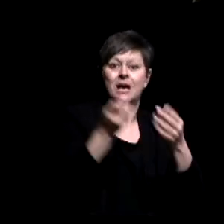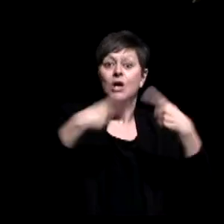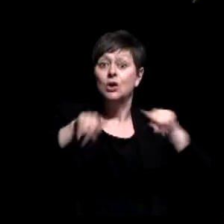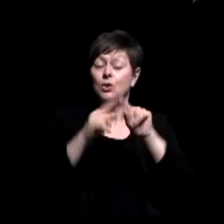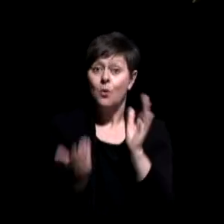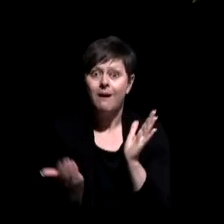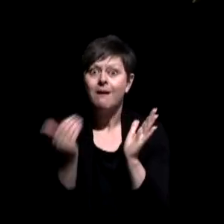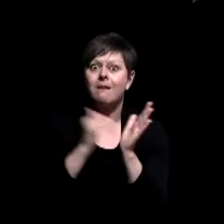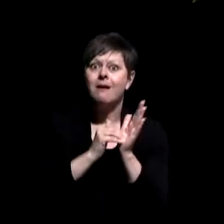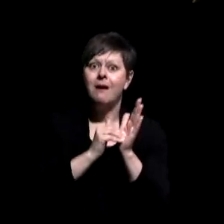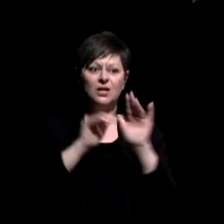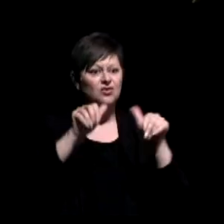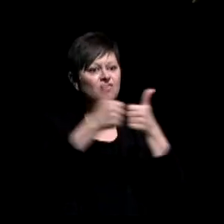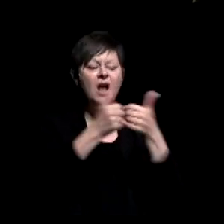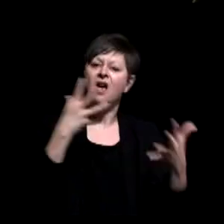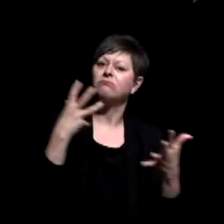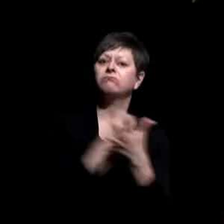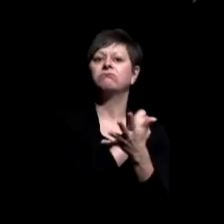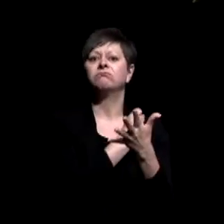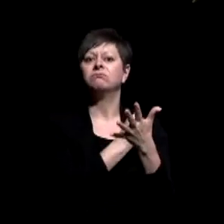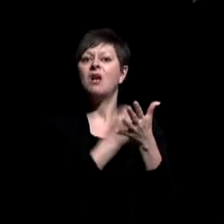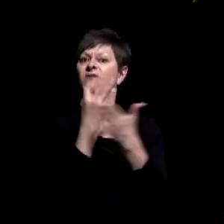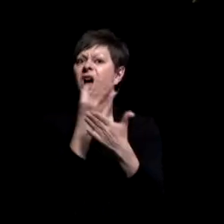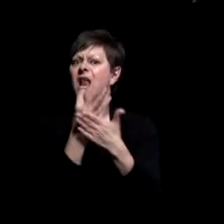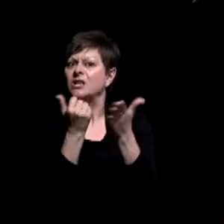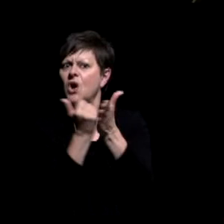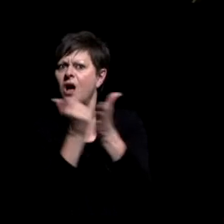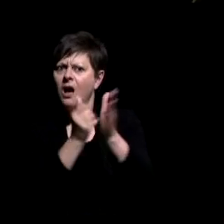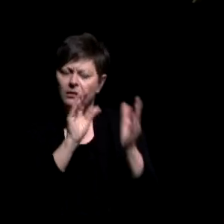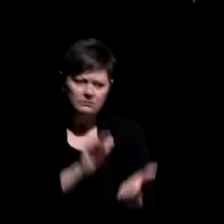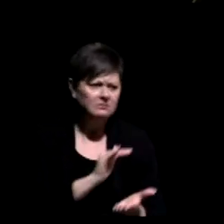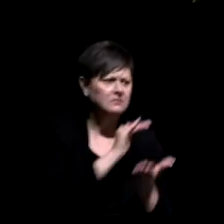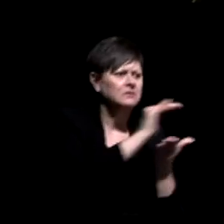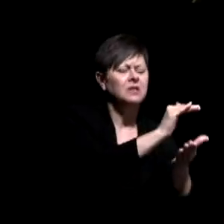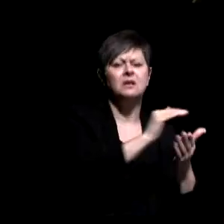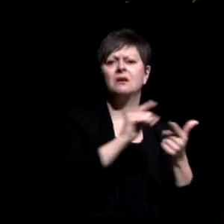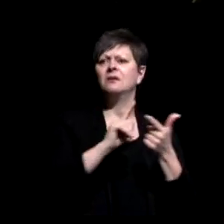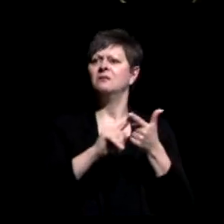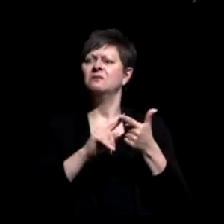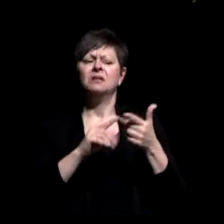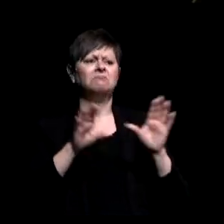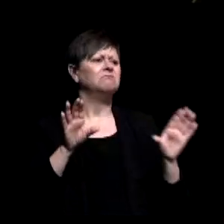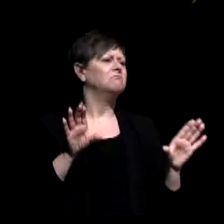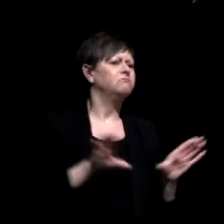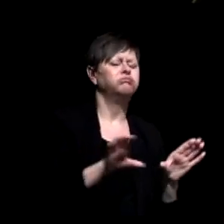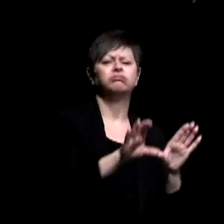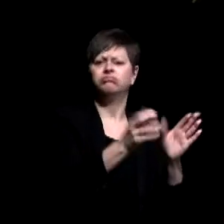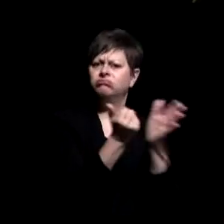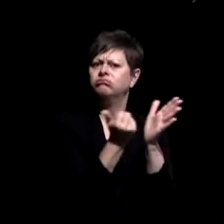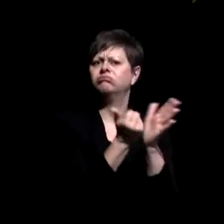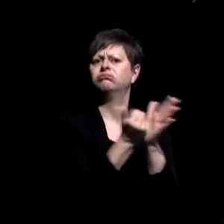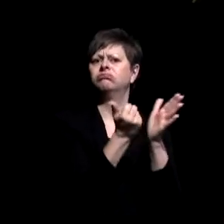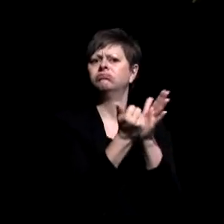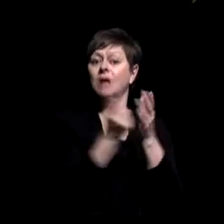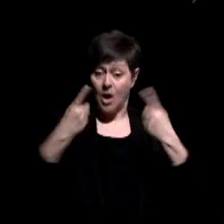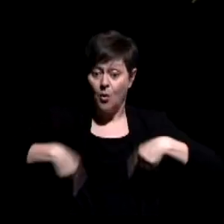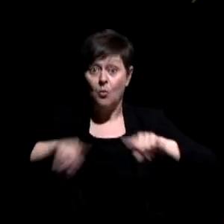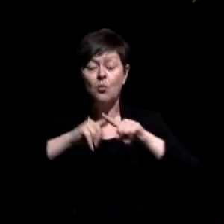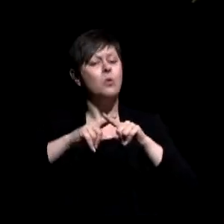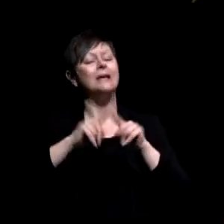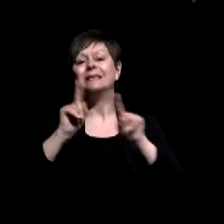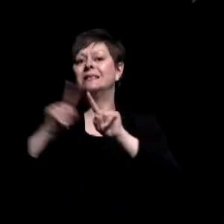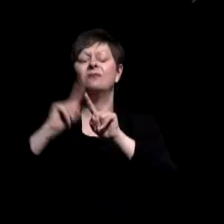and delivering financial assistance that was badly needed to those in need. As Newfoundlanders and Labradorians, we face global